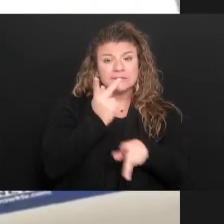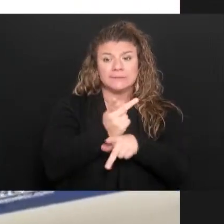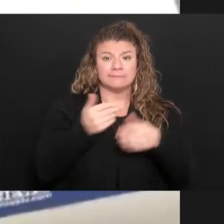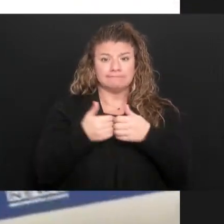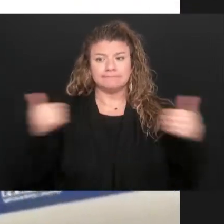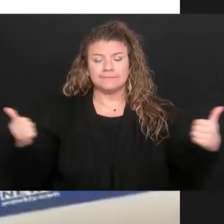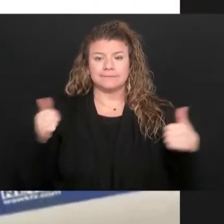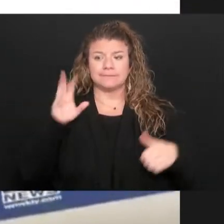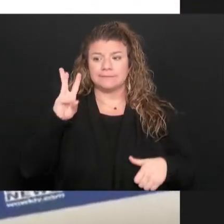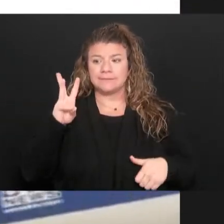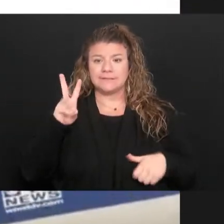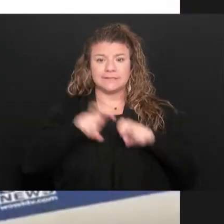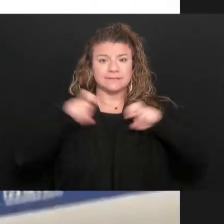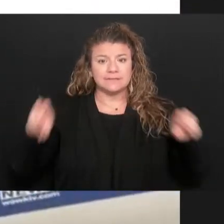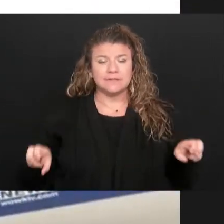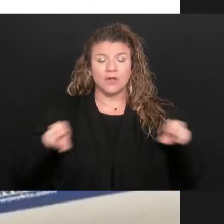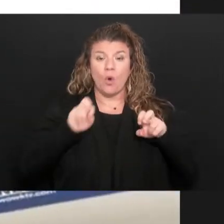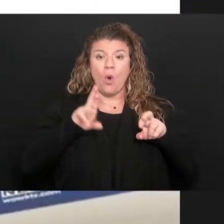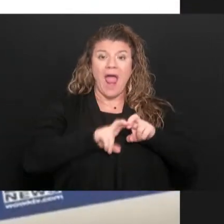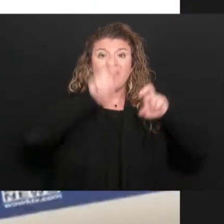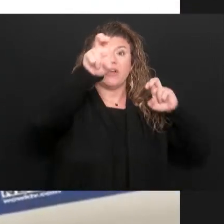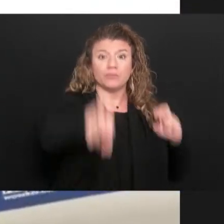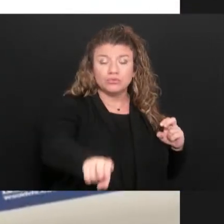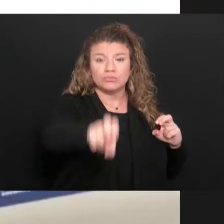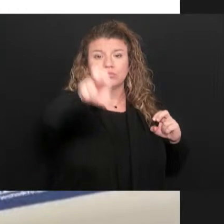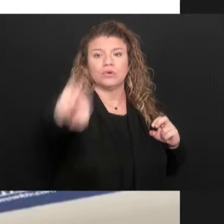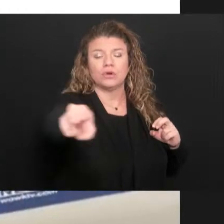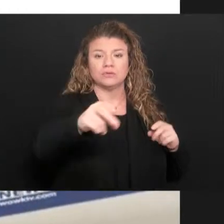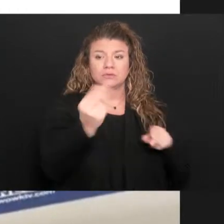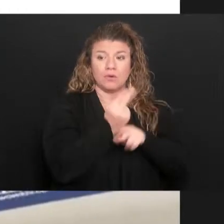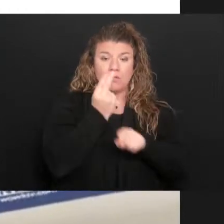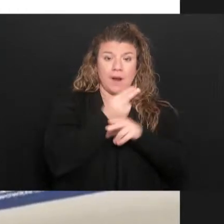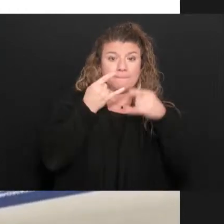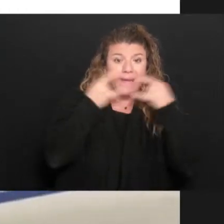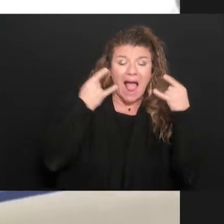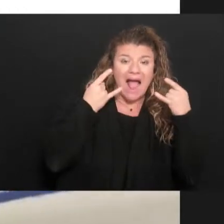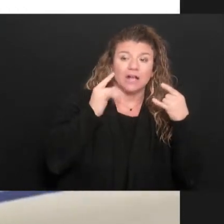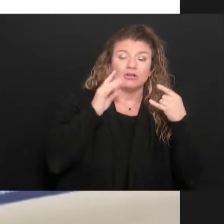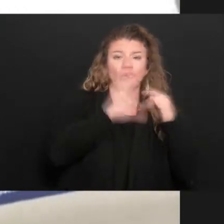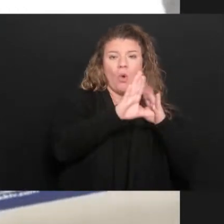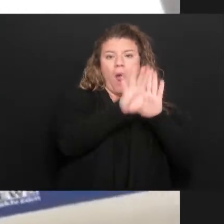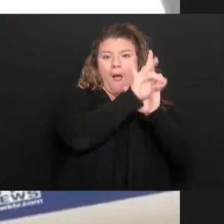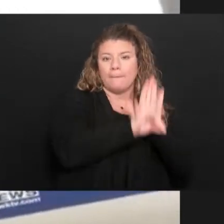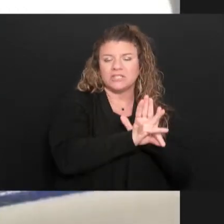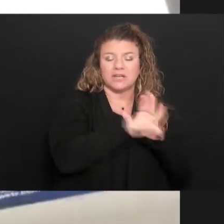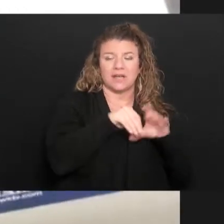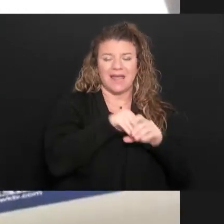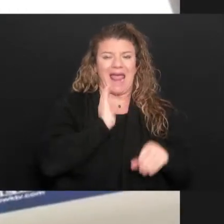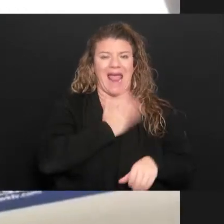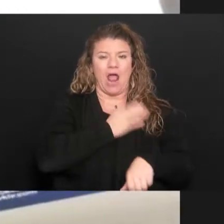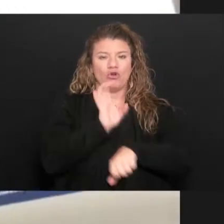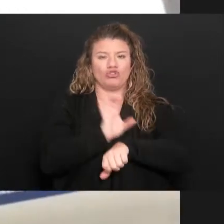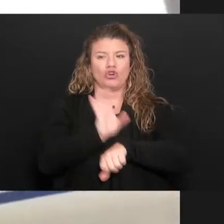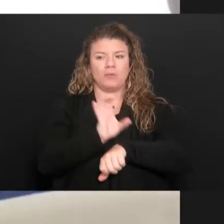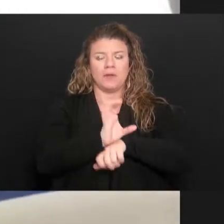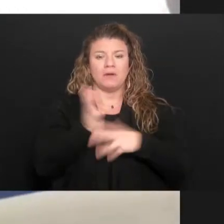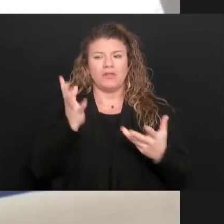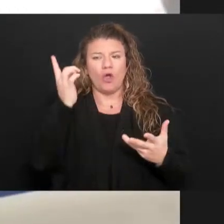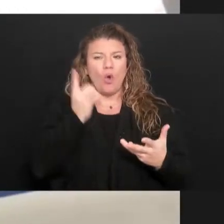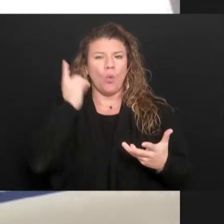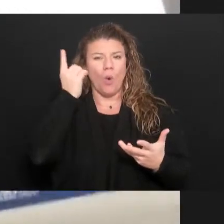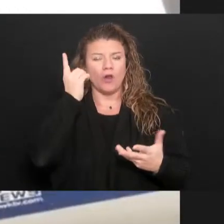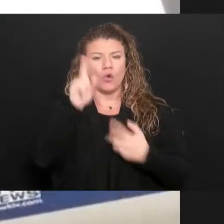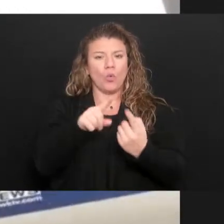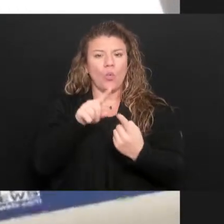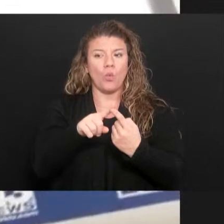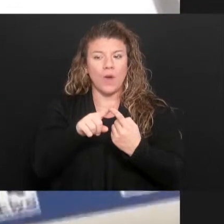other pew. People are wearing masks is optional in our church, but people are wondering when, and I ask this